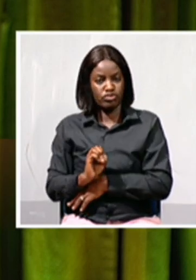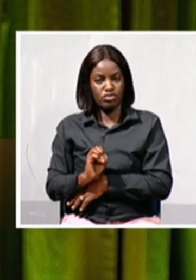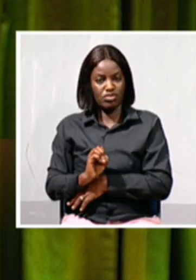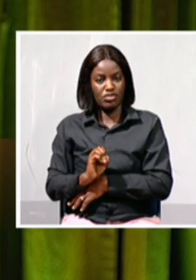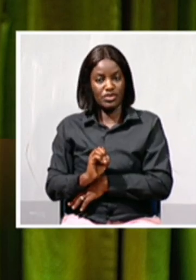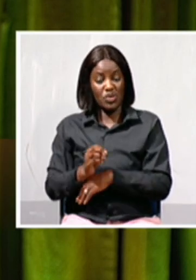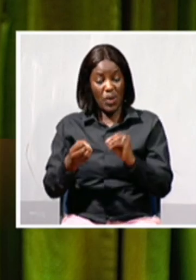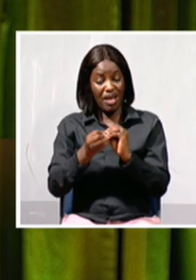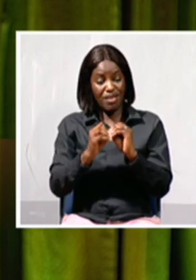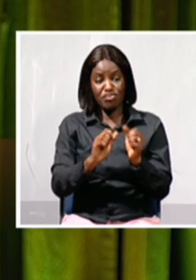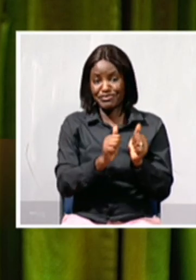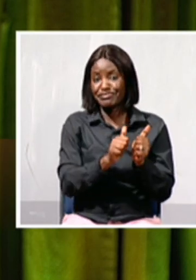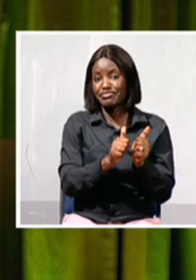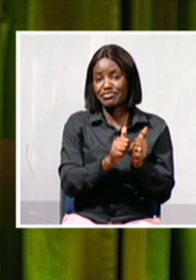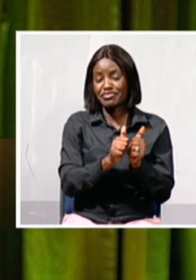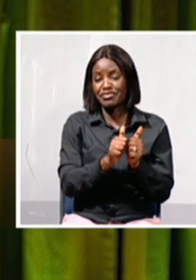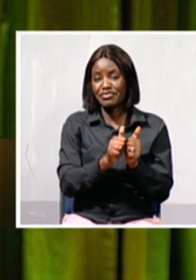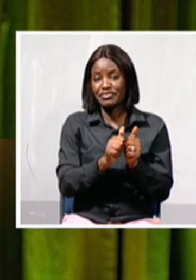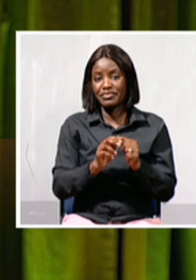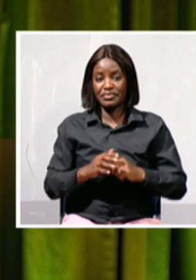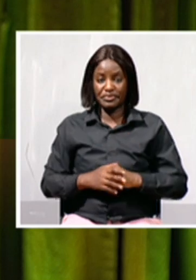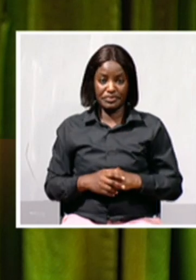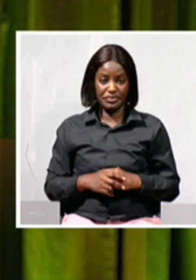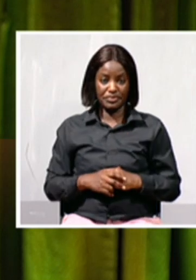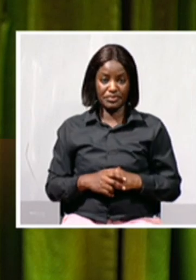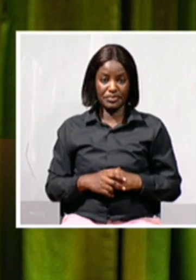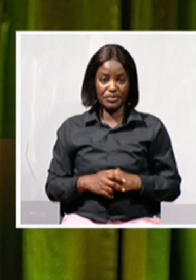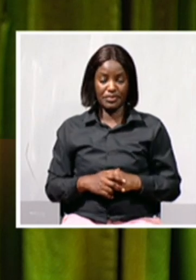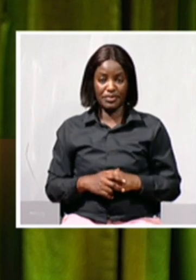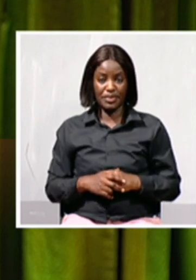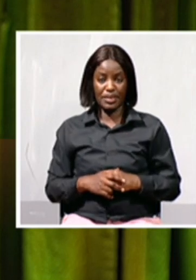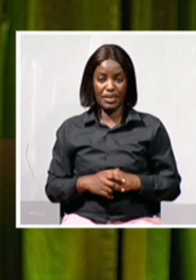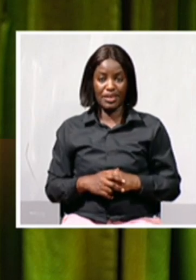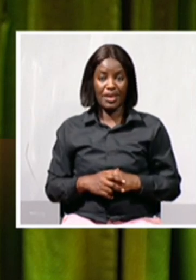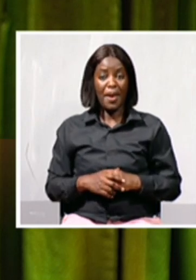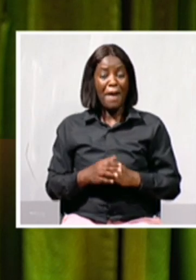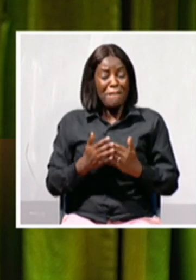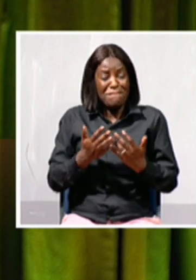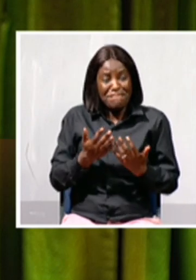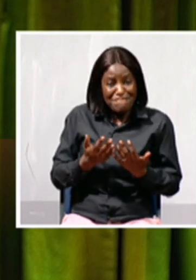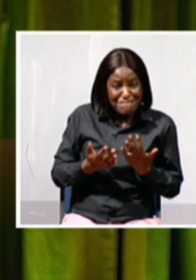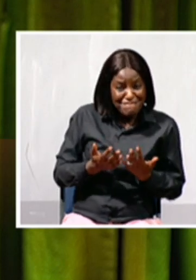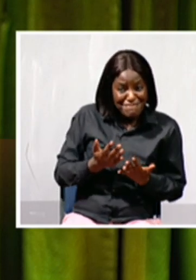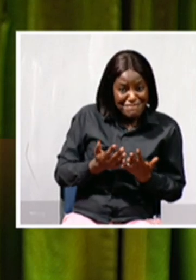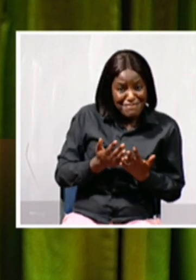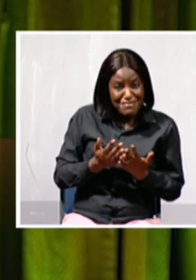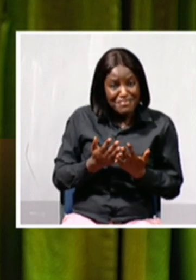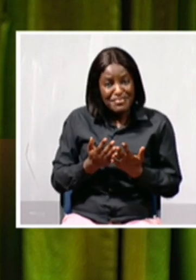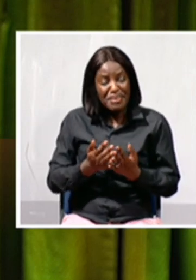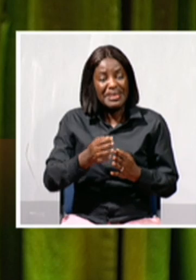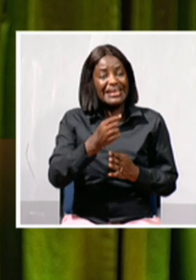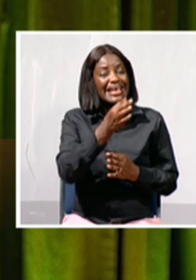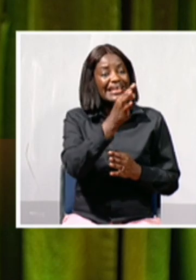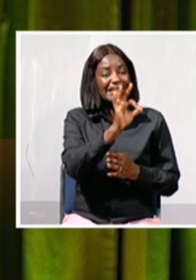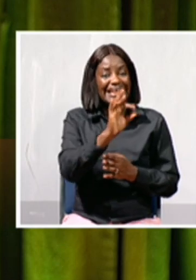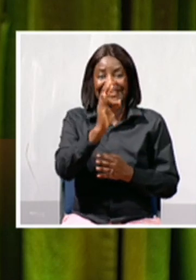in terms of where we are at. My sentiments just, and I remain, we shouldn't downplay the 91%. Maybe it's not the 97 or the 98% back